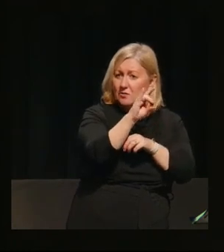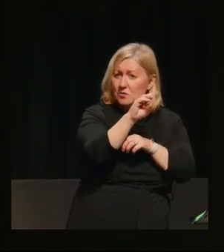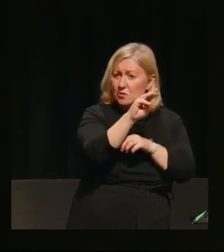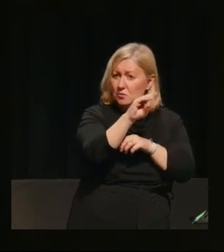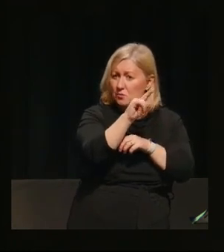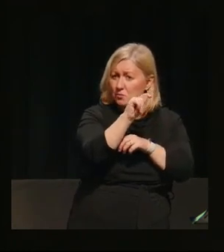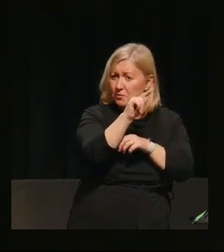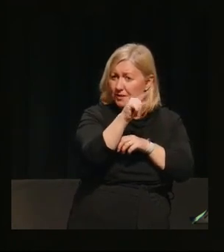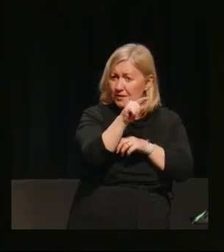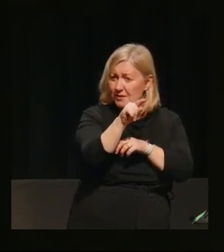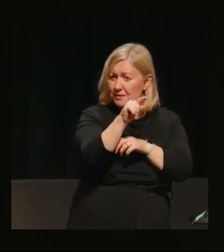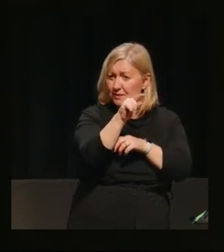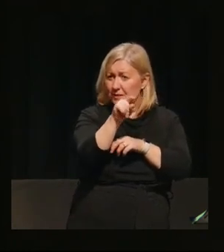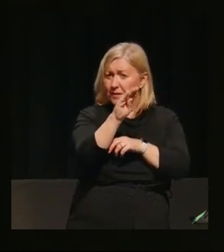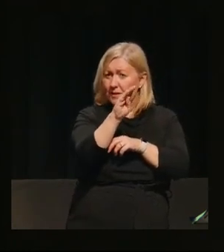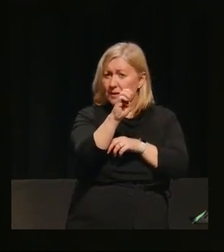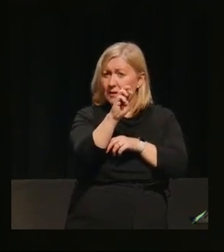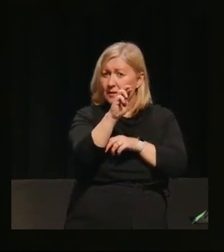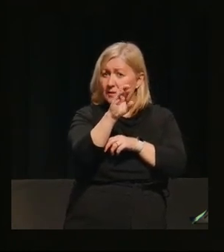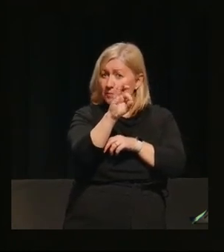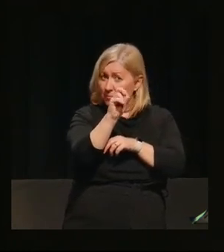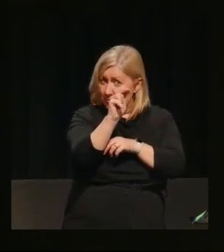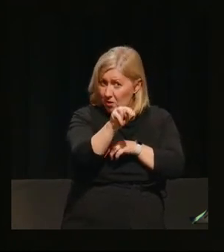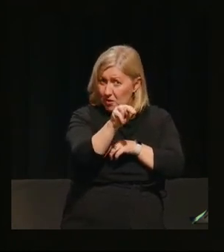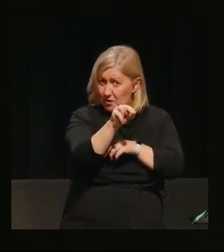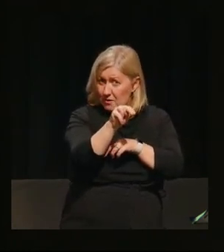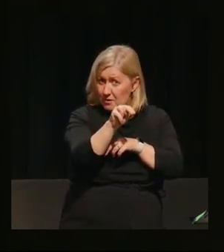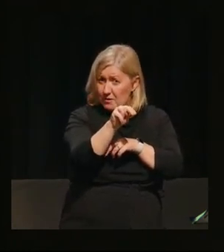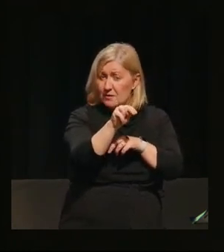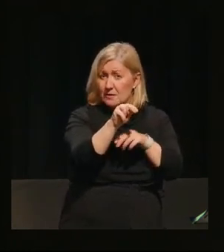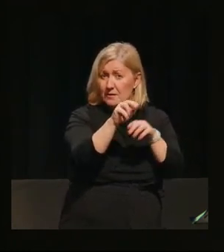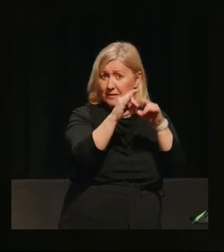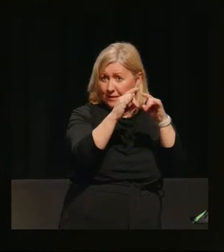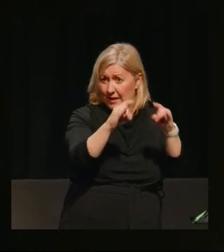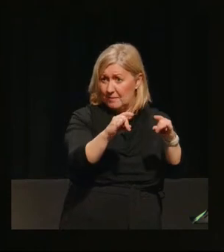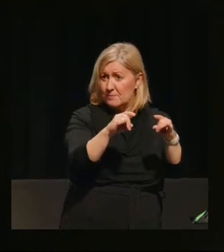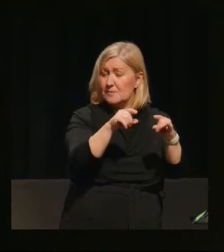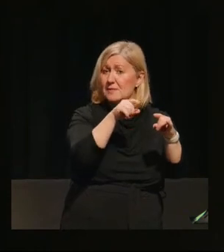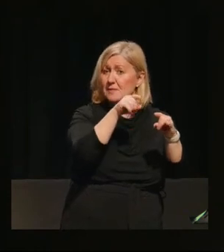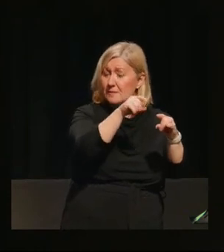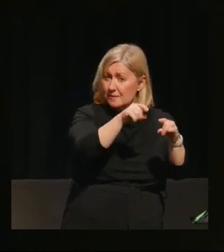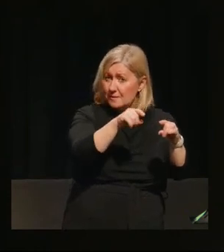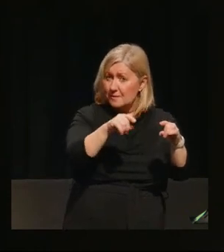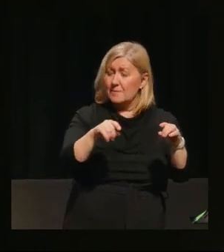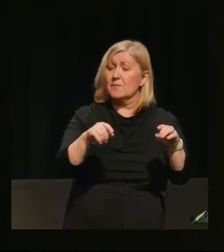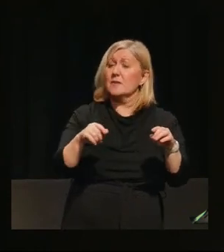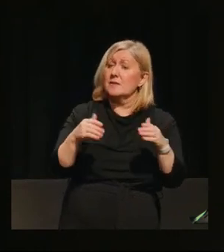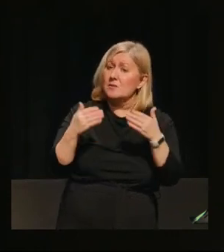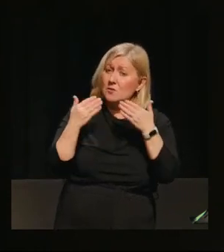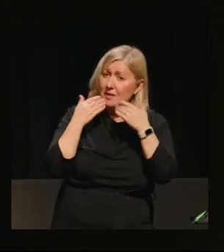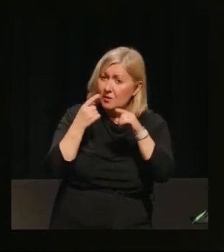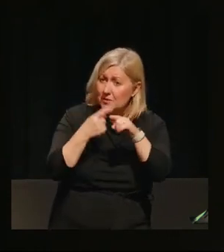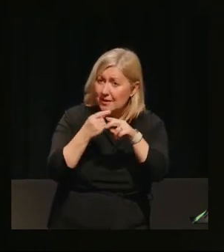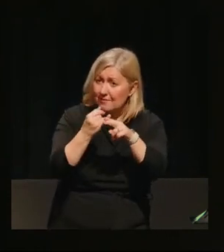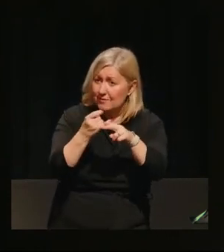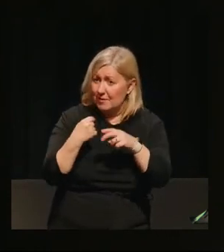In concluding, thank you again for the invitation to attend this evening with you. Tom an bhuíocht an cur a bhean